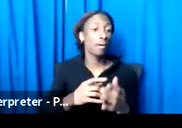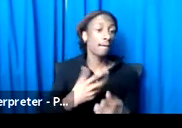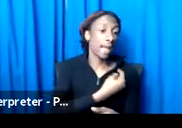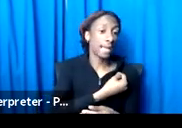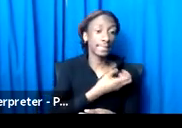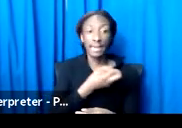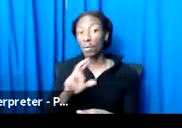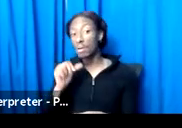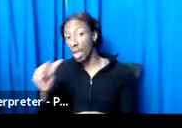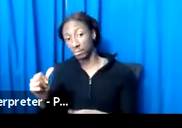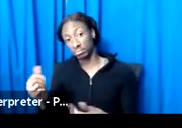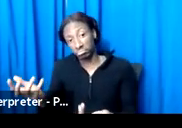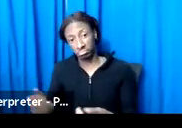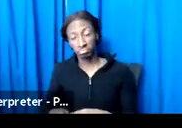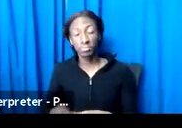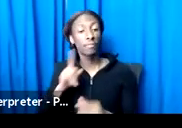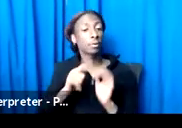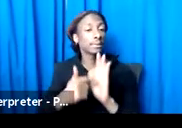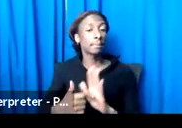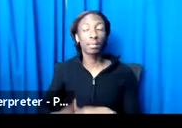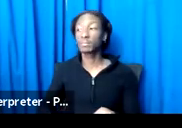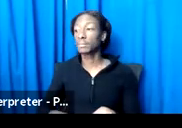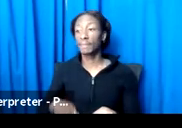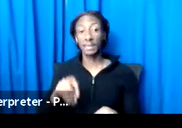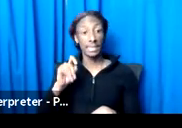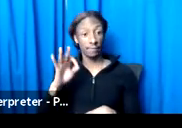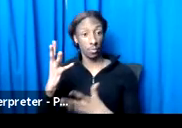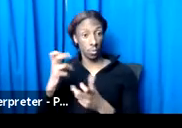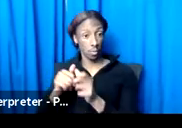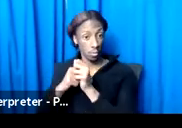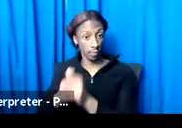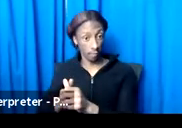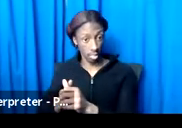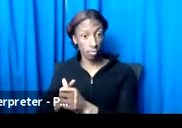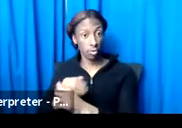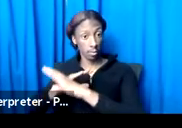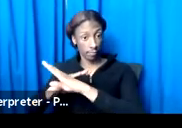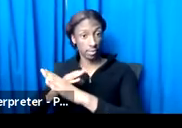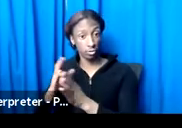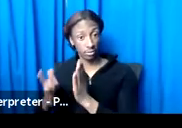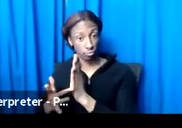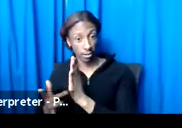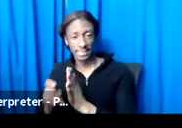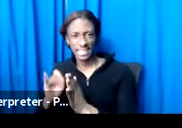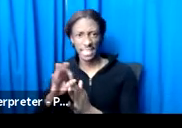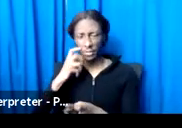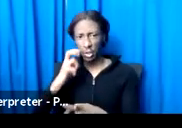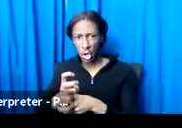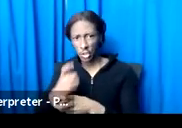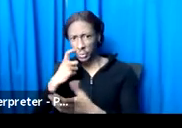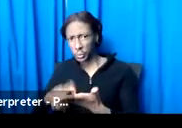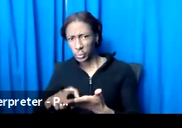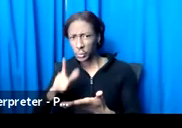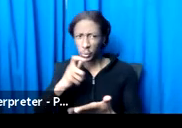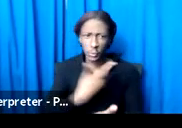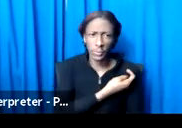staff. For example, in order to adhere to prevention strategies when it is difficult to tell who has been vaccinated,